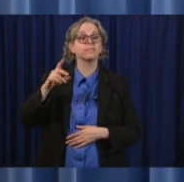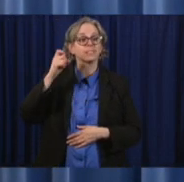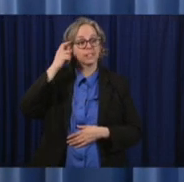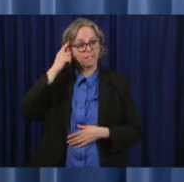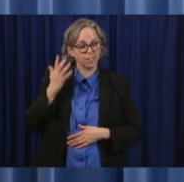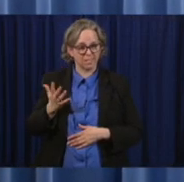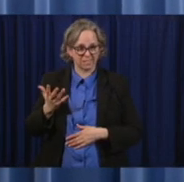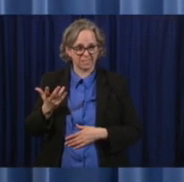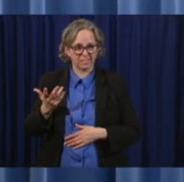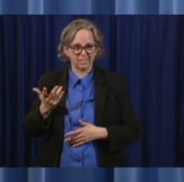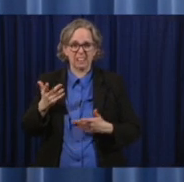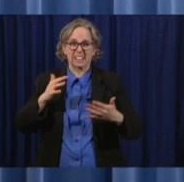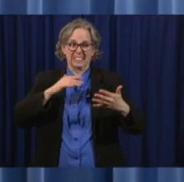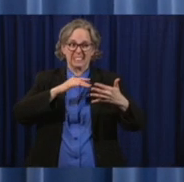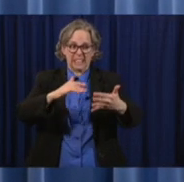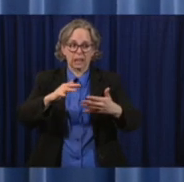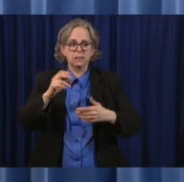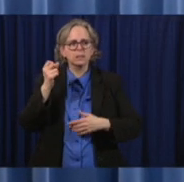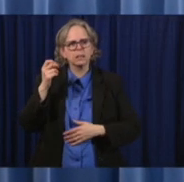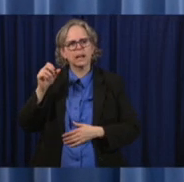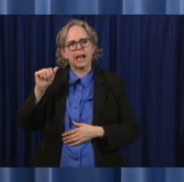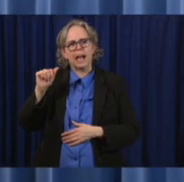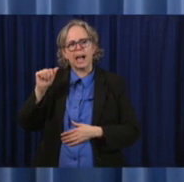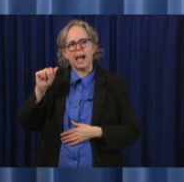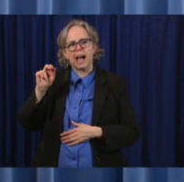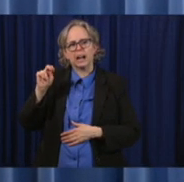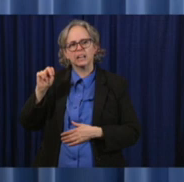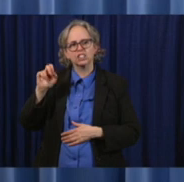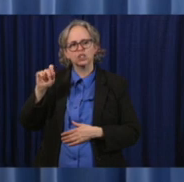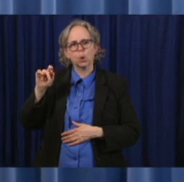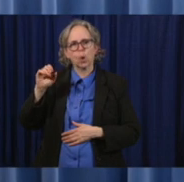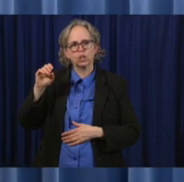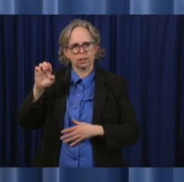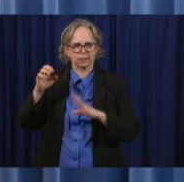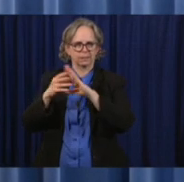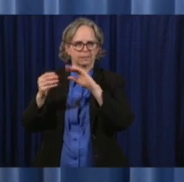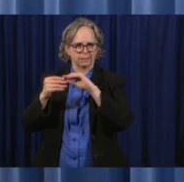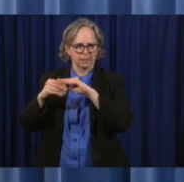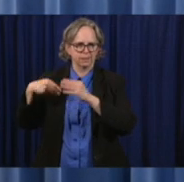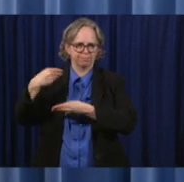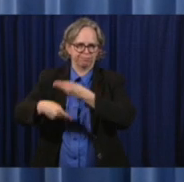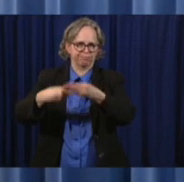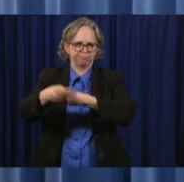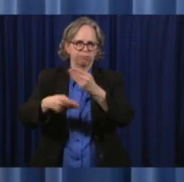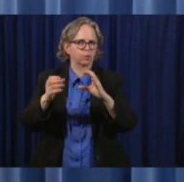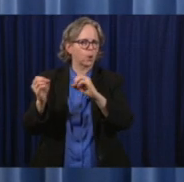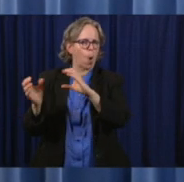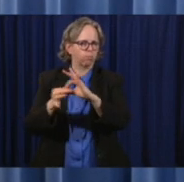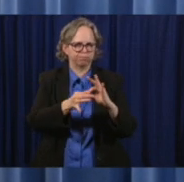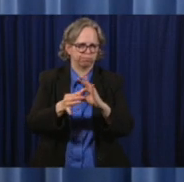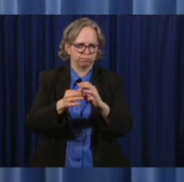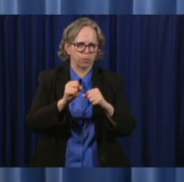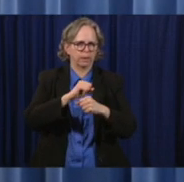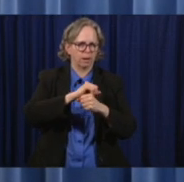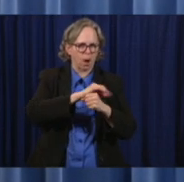was anecdotal, that there was no link between COVID-19 and Kawasaki. Are you aware of that finding?